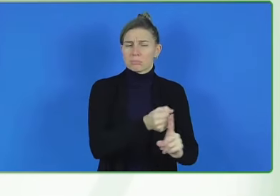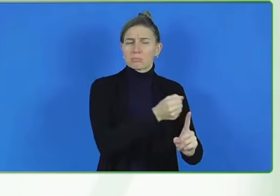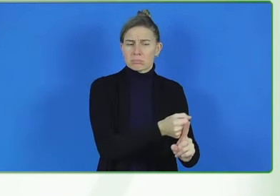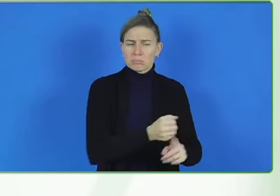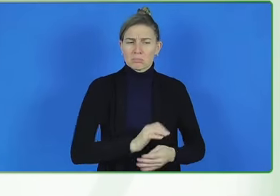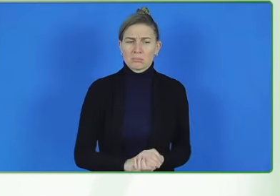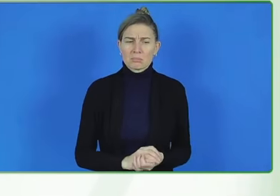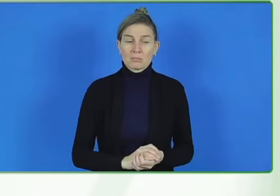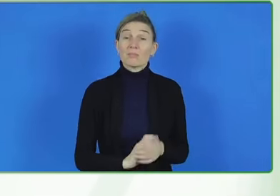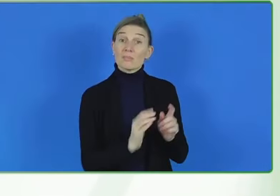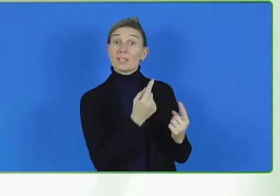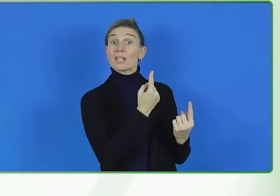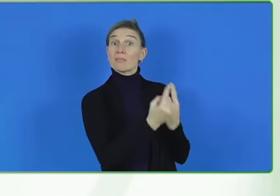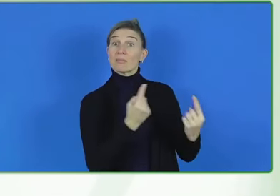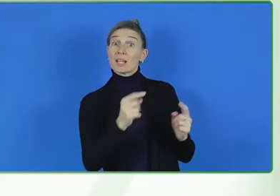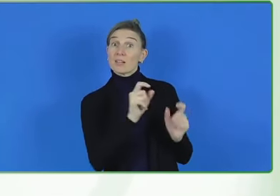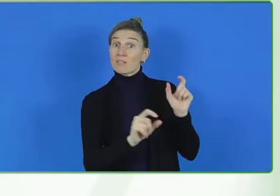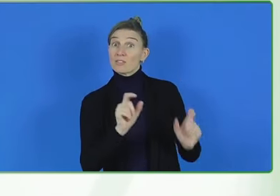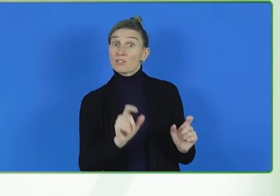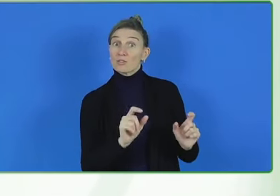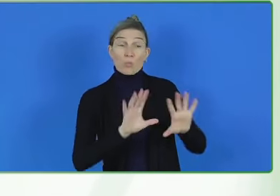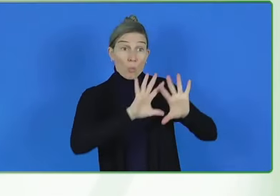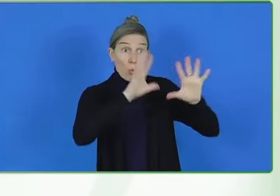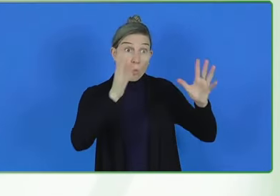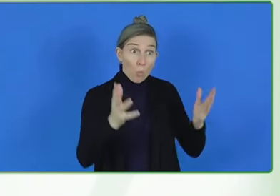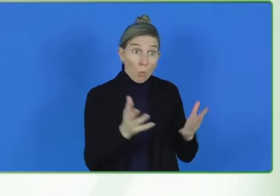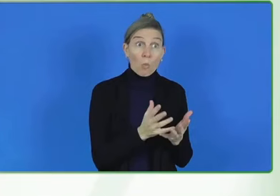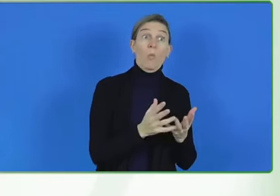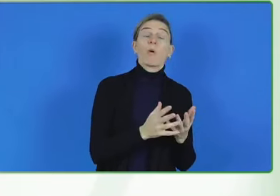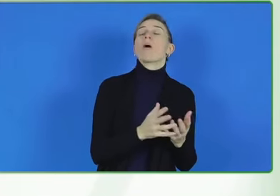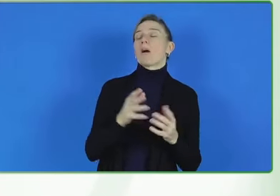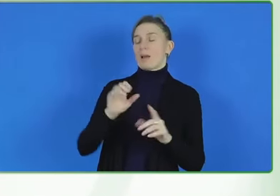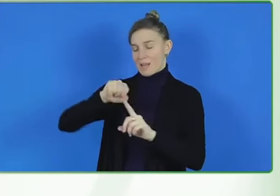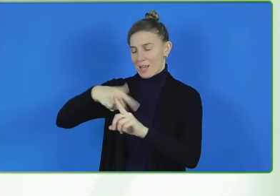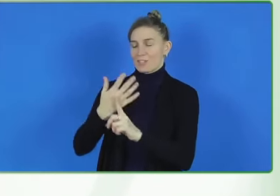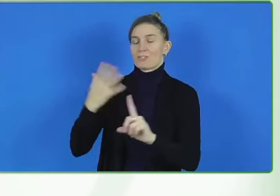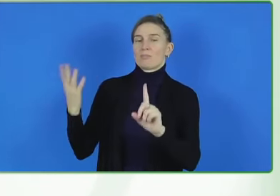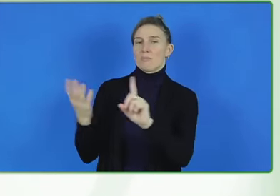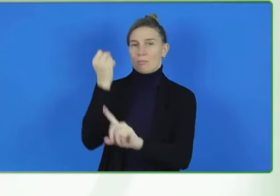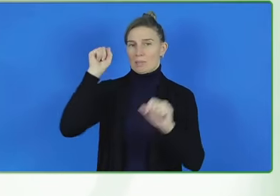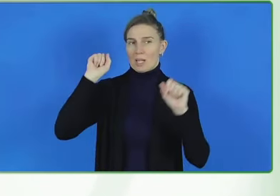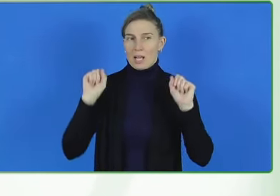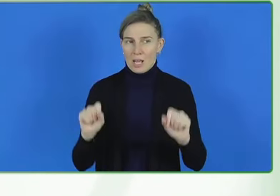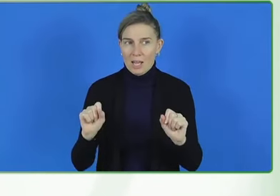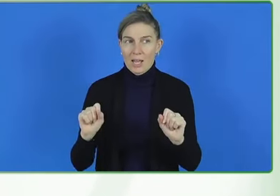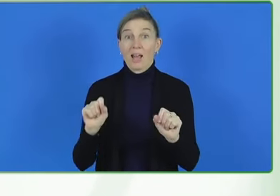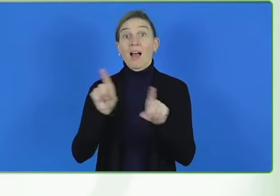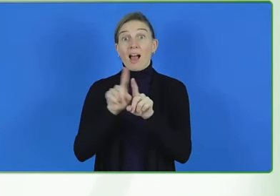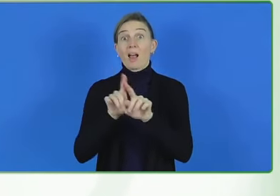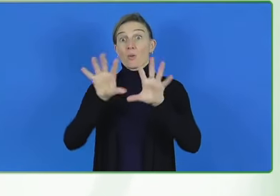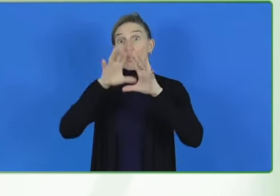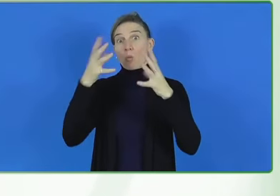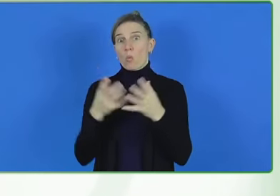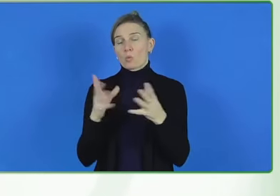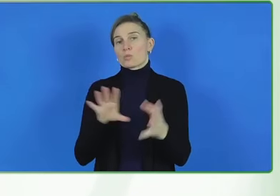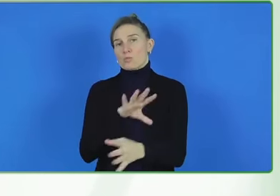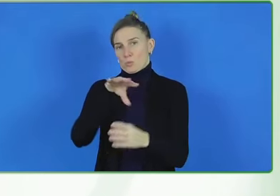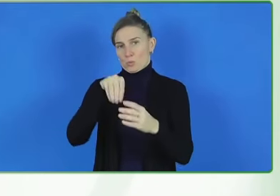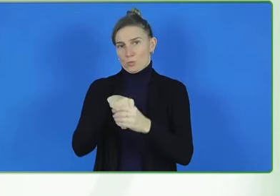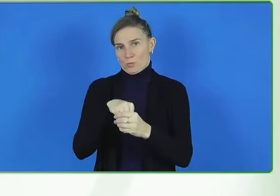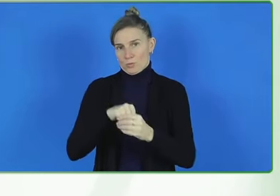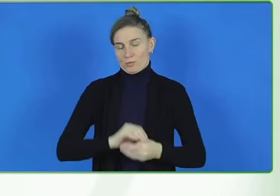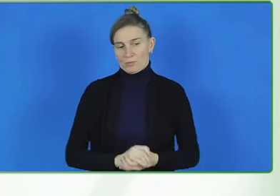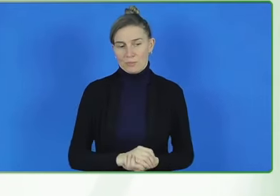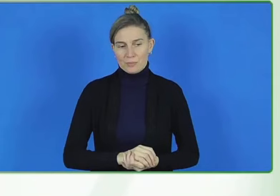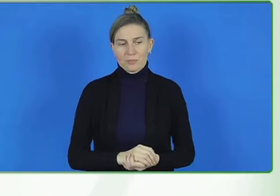we can achieve the SDGs and create a more sustainable, equitable, and inclusive world for all. In addition to the policies that